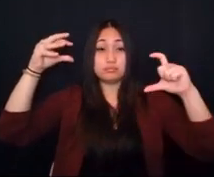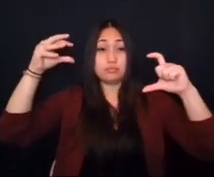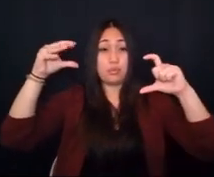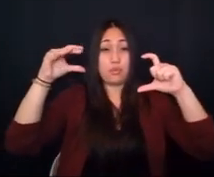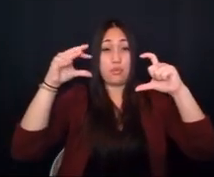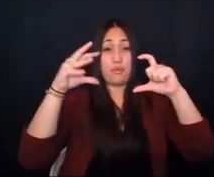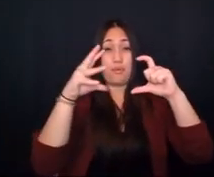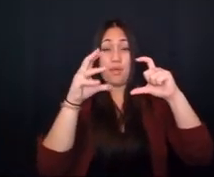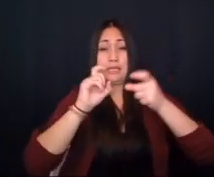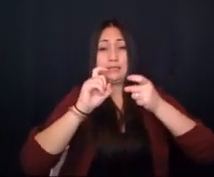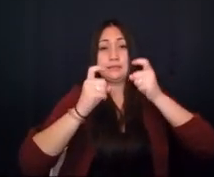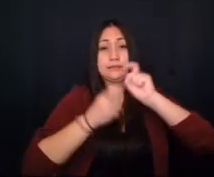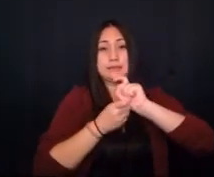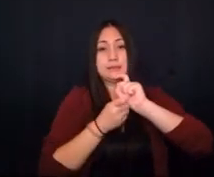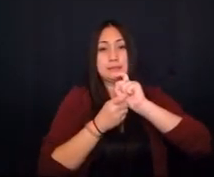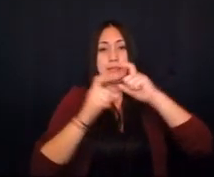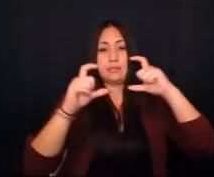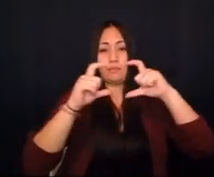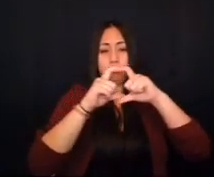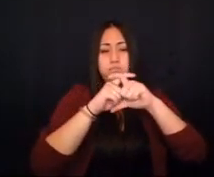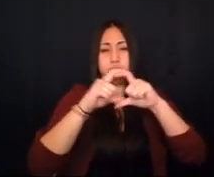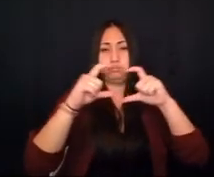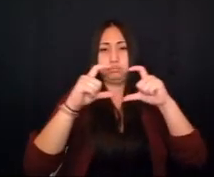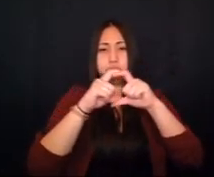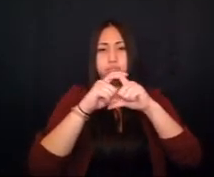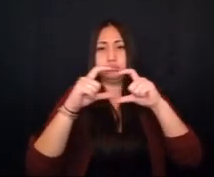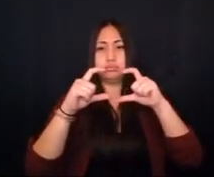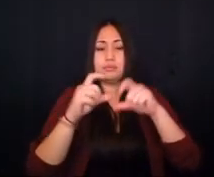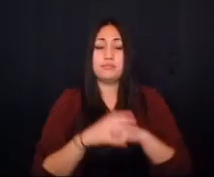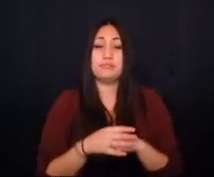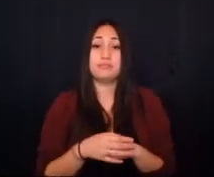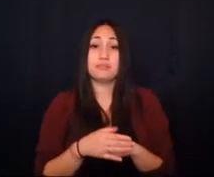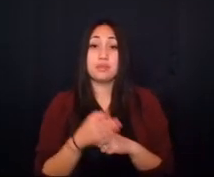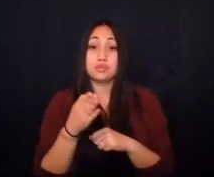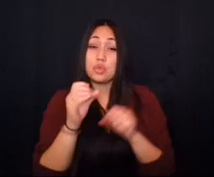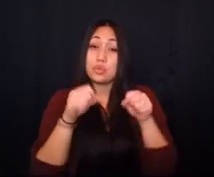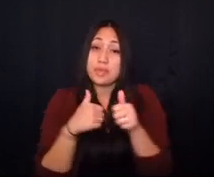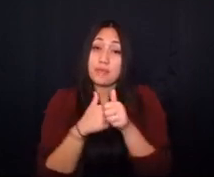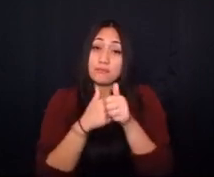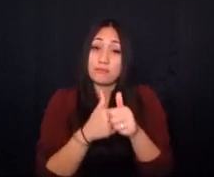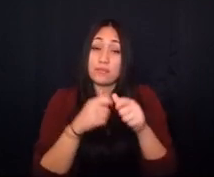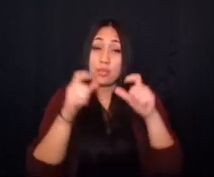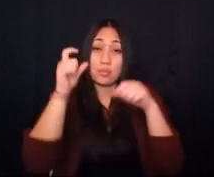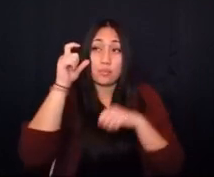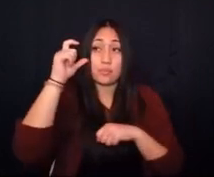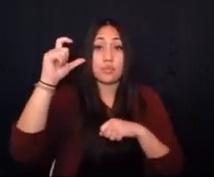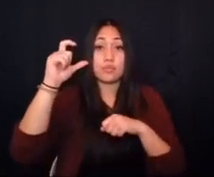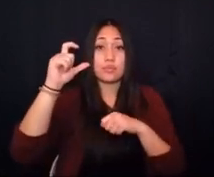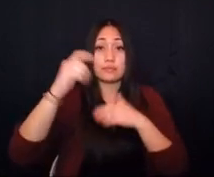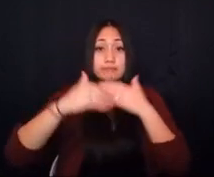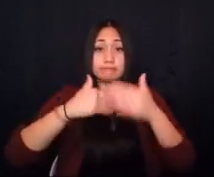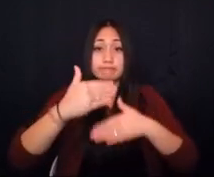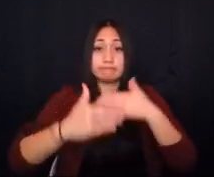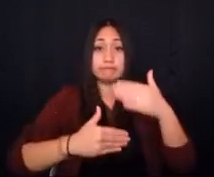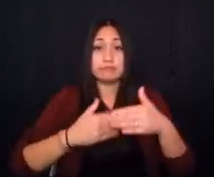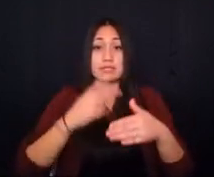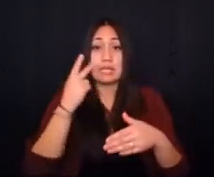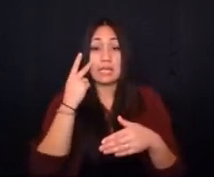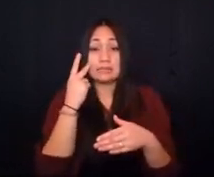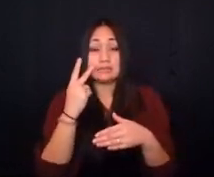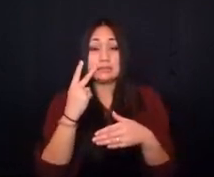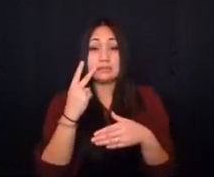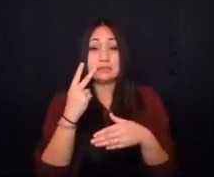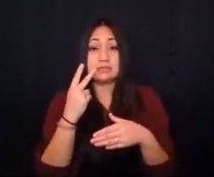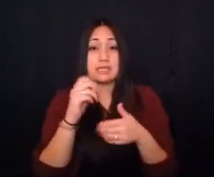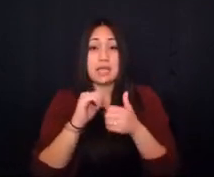important tool towards learning how planetary objects orbit each other. By tracking moon phases, we were able to learn that the moon orbits the Earth, and the Earth orbits